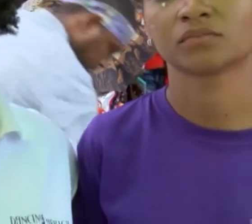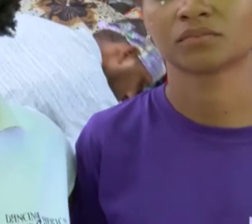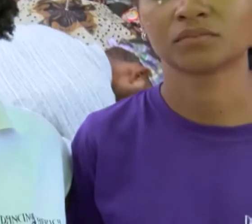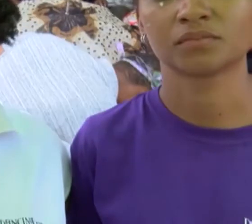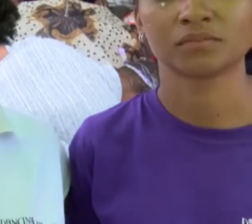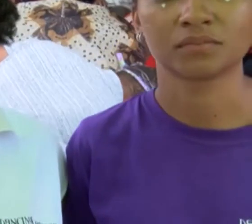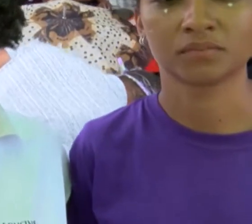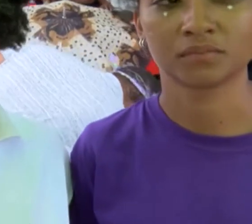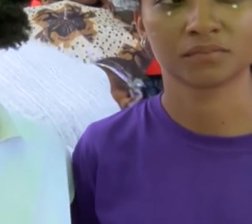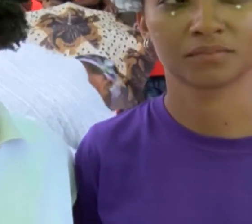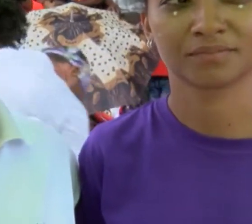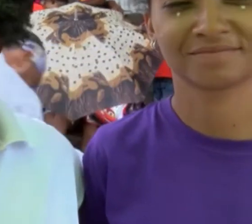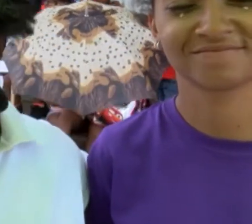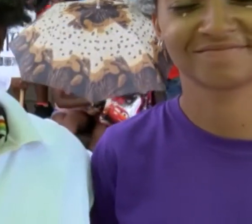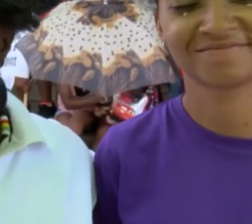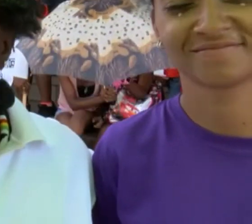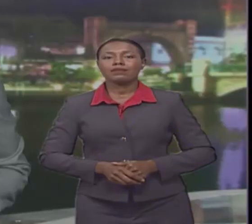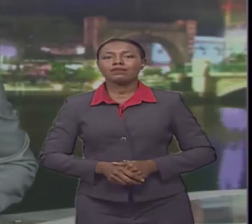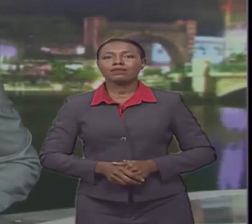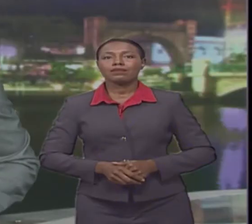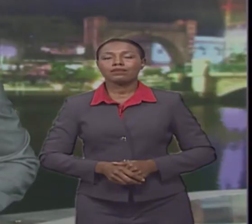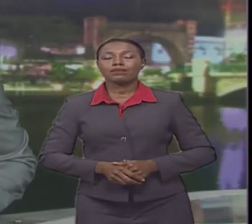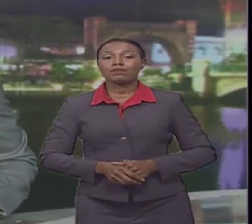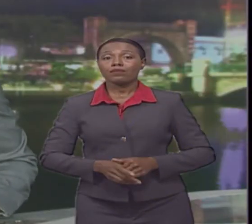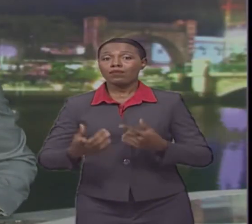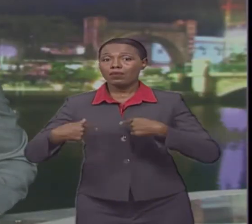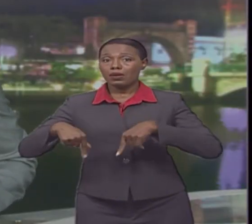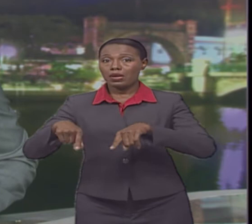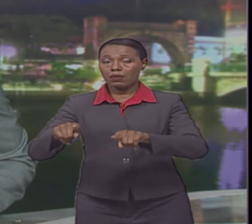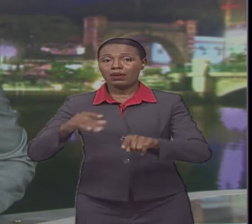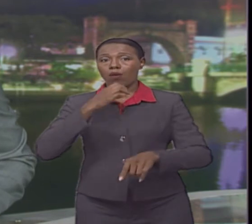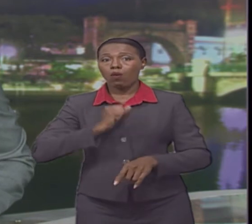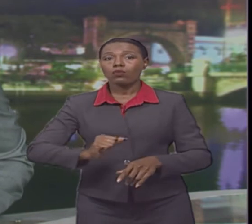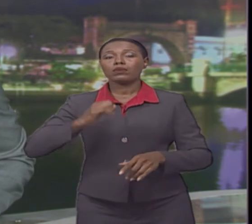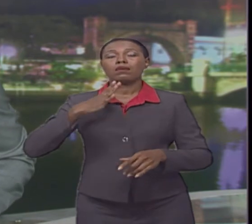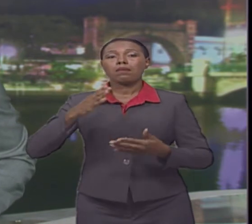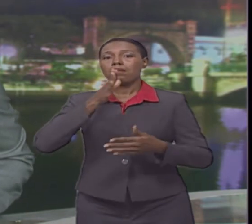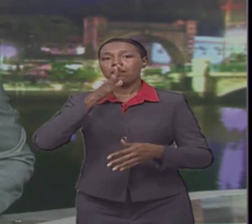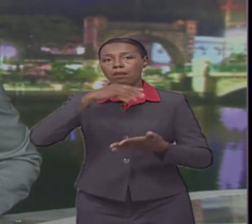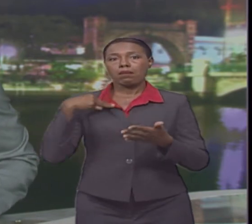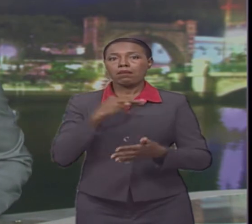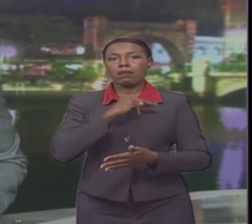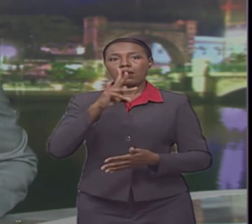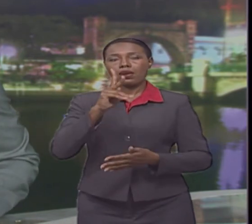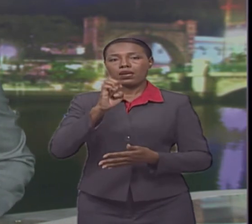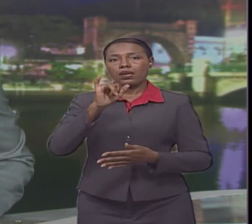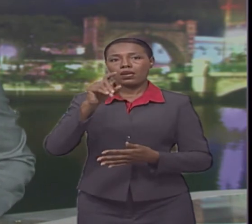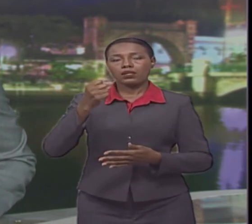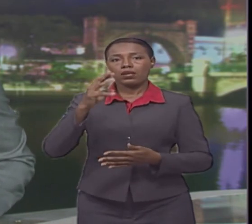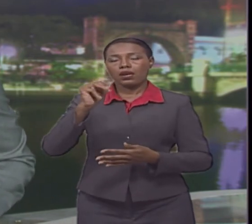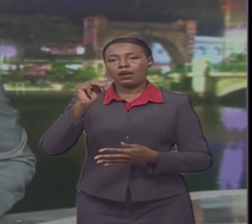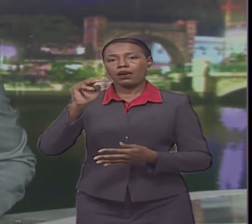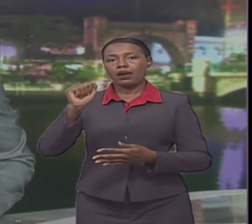can eventually lead the group. Meanwhile, senior member Keisha Imrie says the day's event is a continuation of